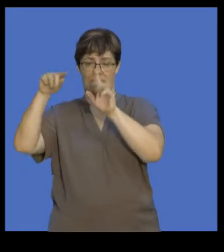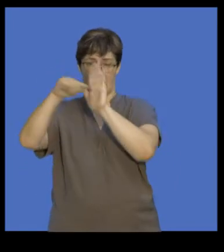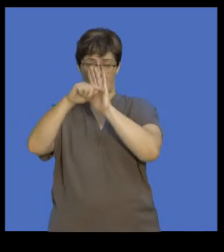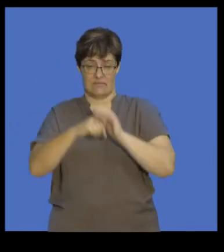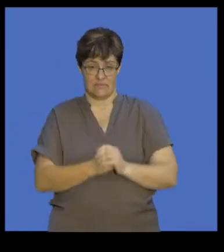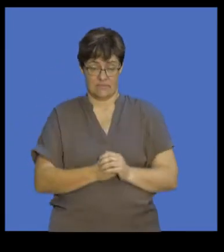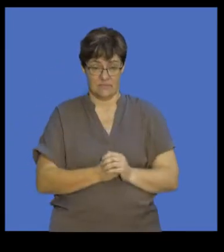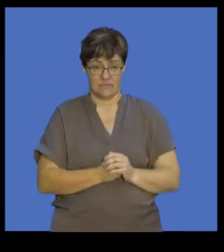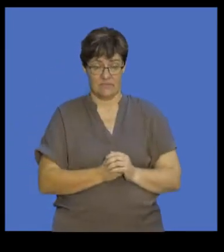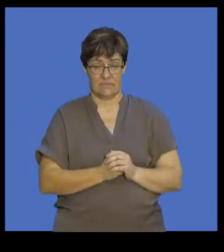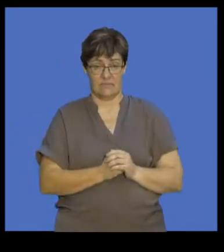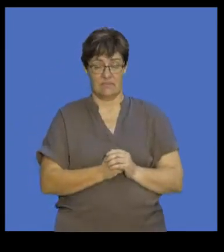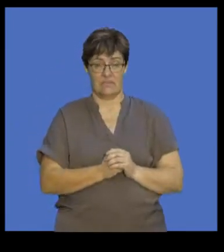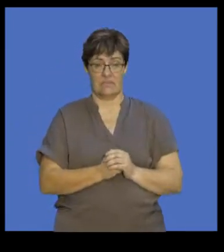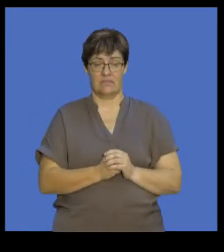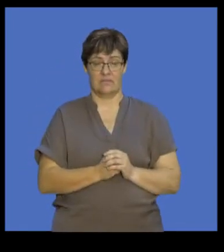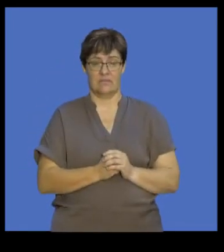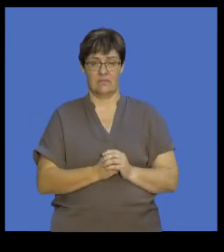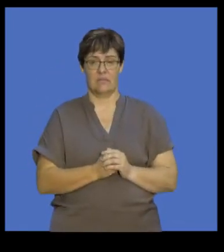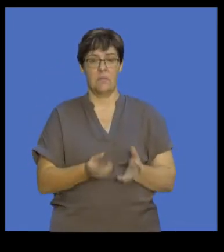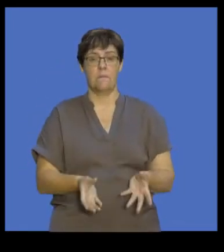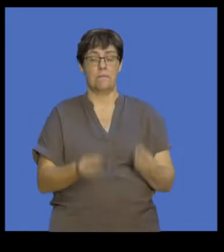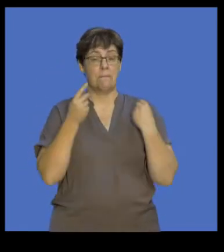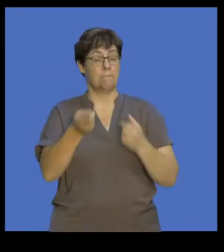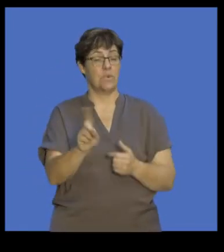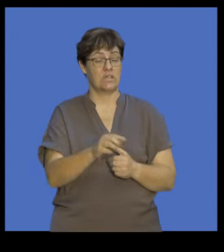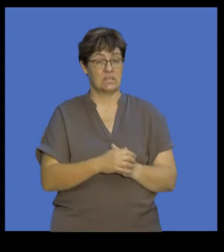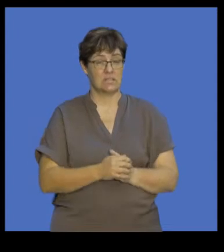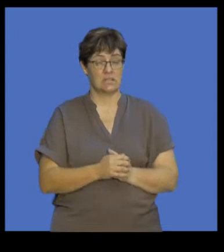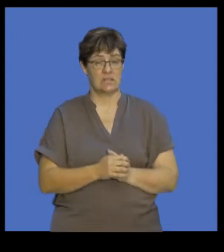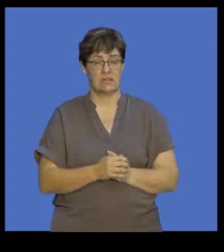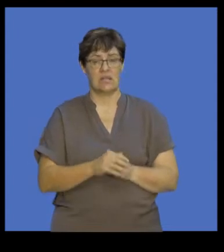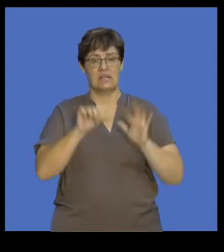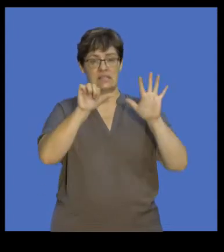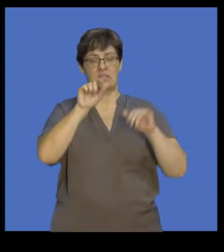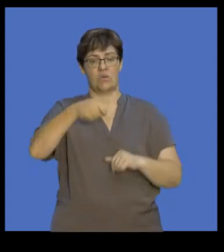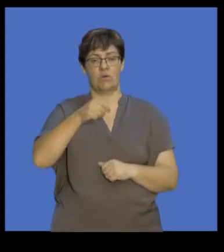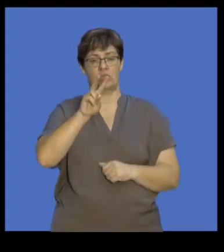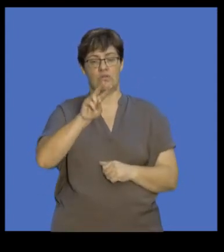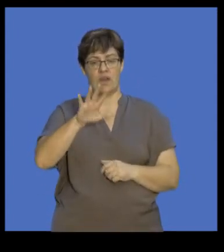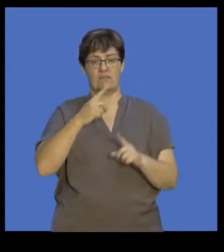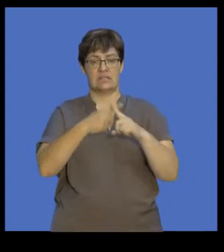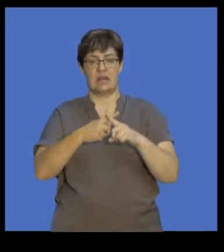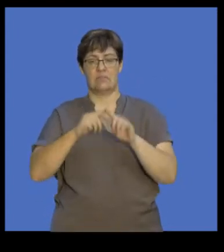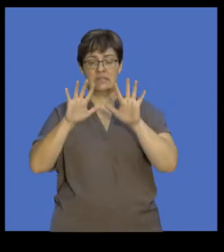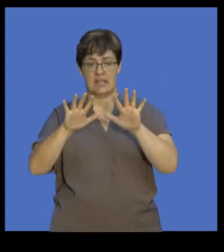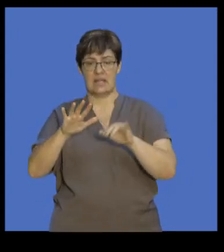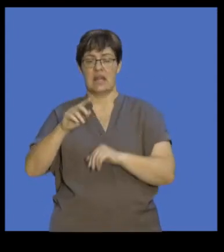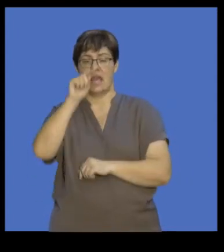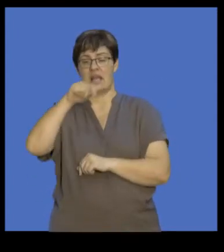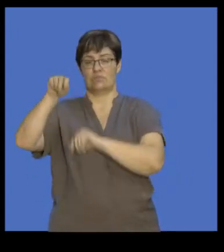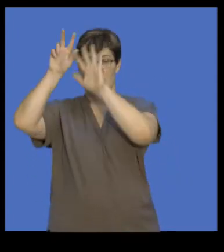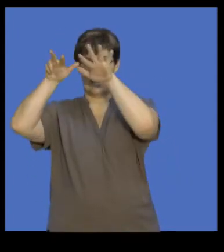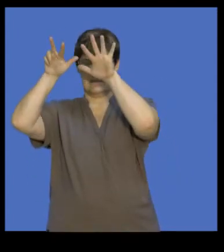exponent negative 19, okay? What do we get from that? We get 6,25 times